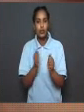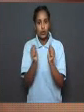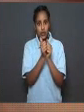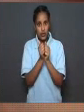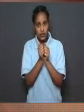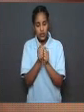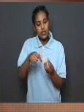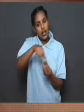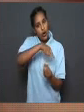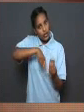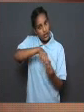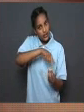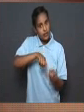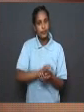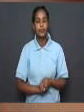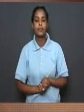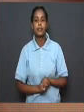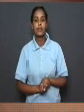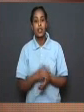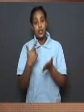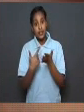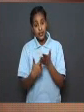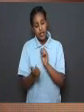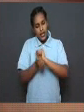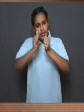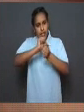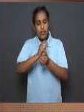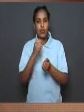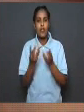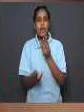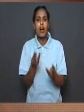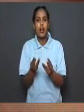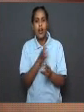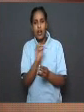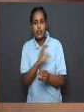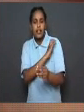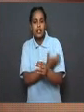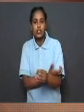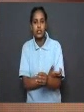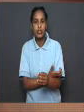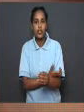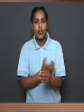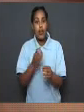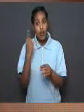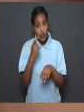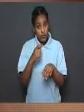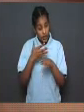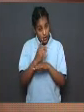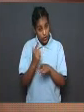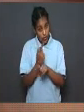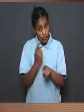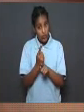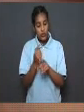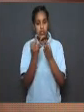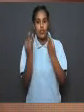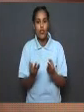its surroundings. This exchange of mass and energy often occurs in the